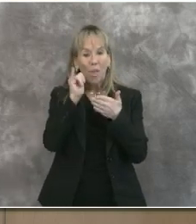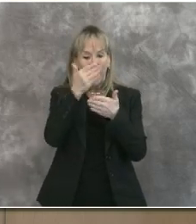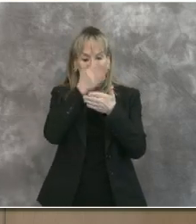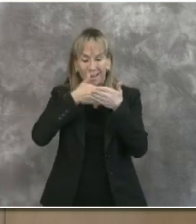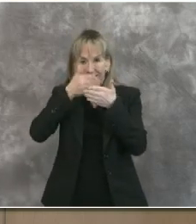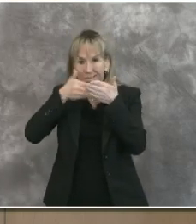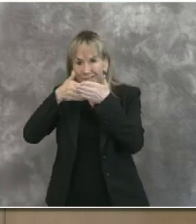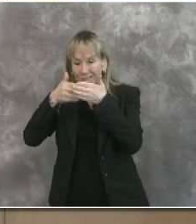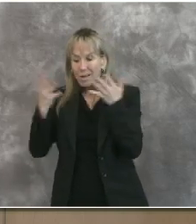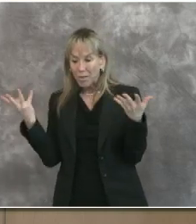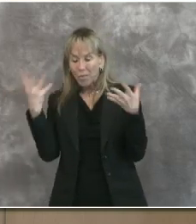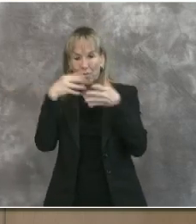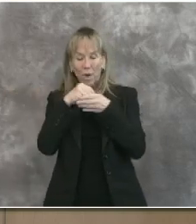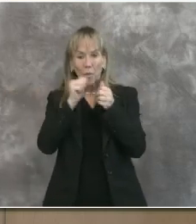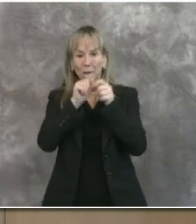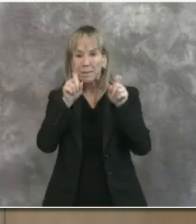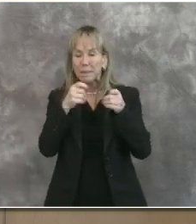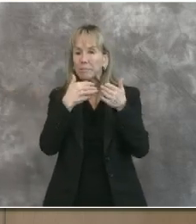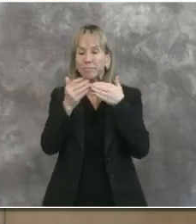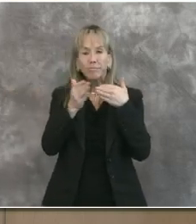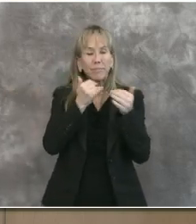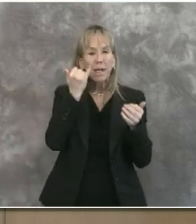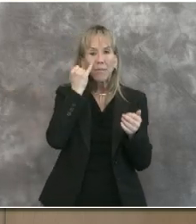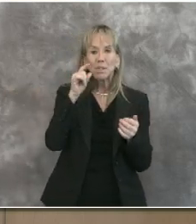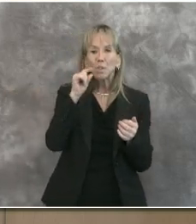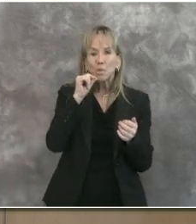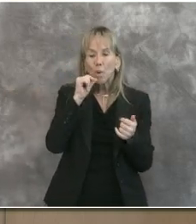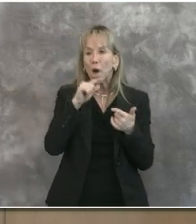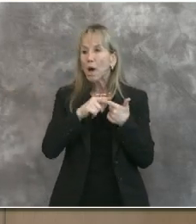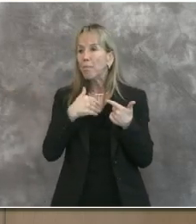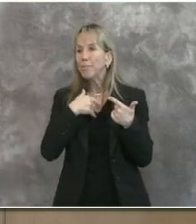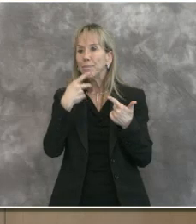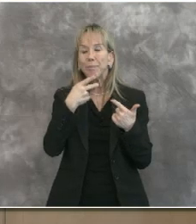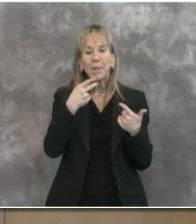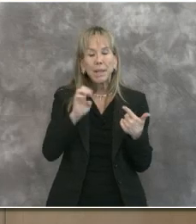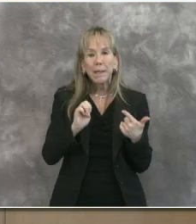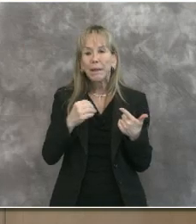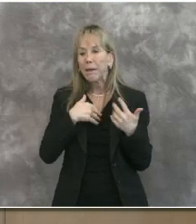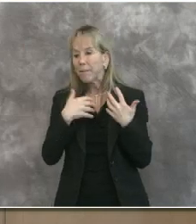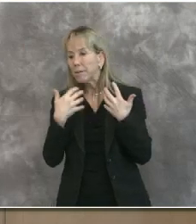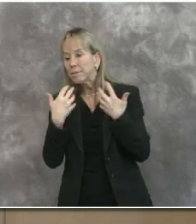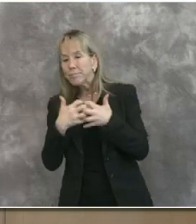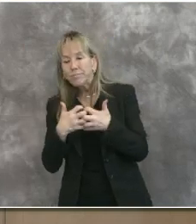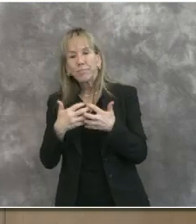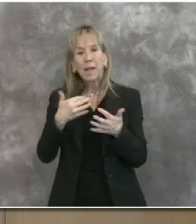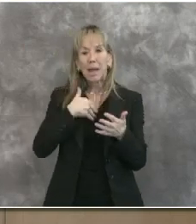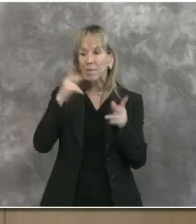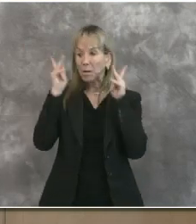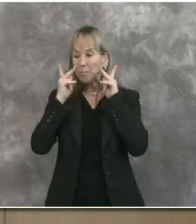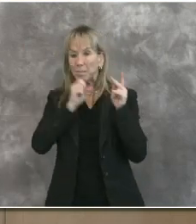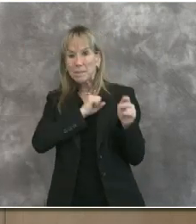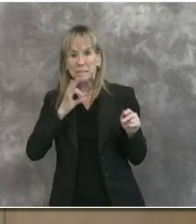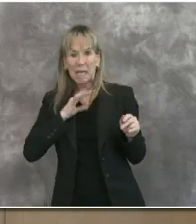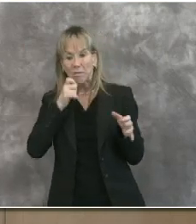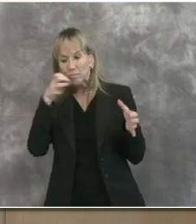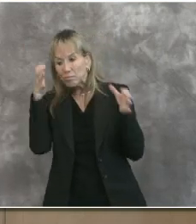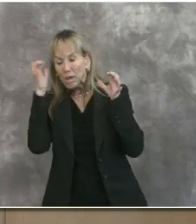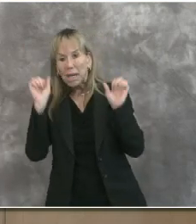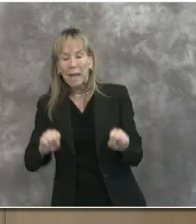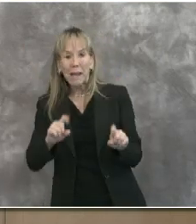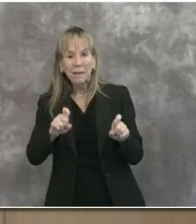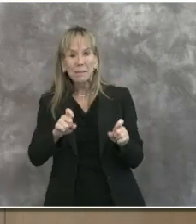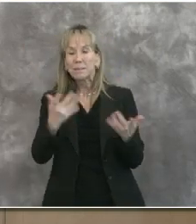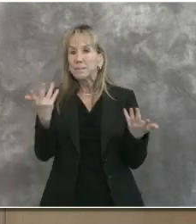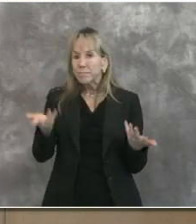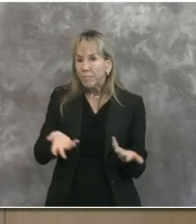conducting a test, whether it's a swab, transport media, having personal protective equipment, personnel that can do it, individuals that know how to